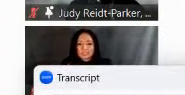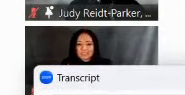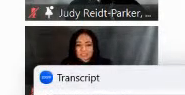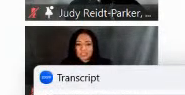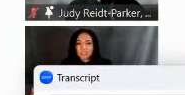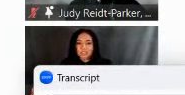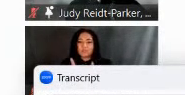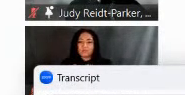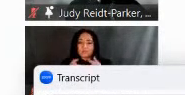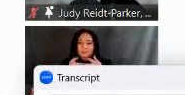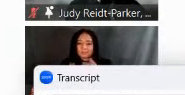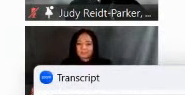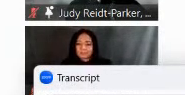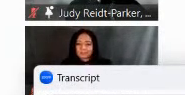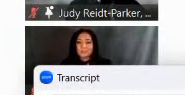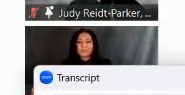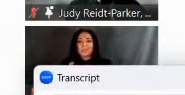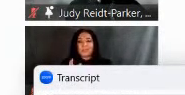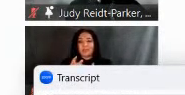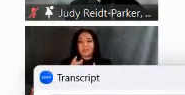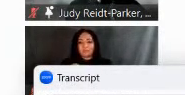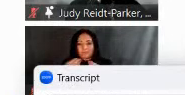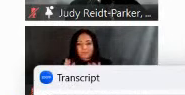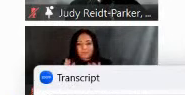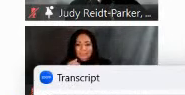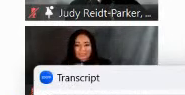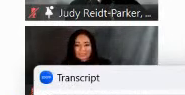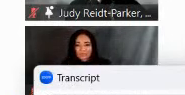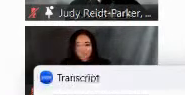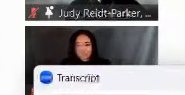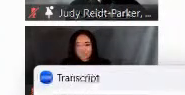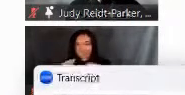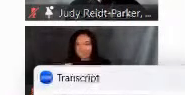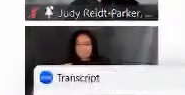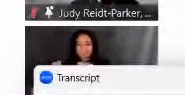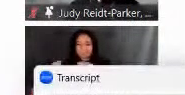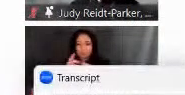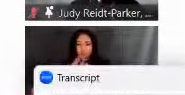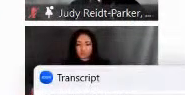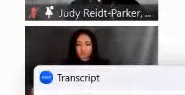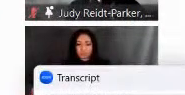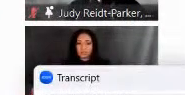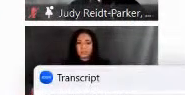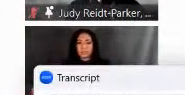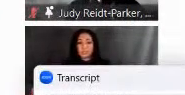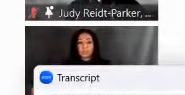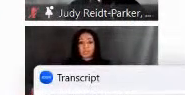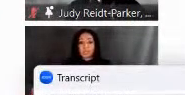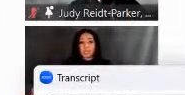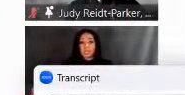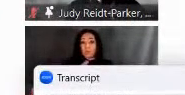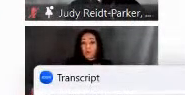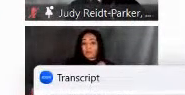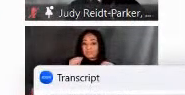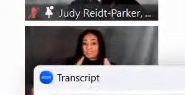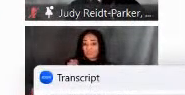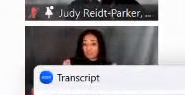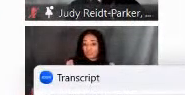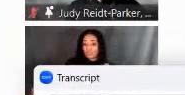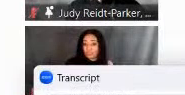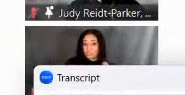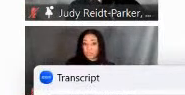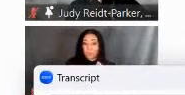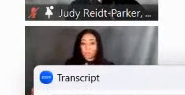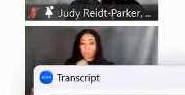individualized support to children. As part of teacher credentialing, most programs include coursework on formative and